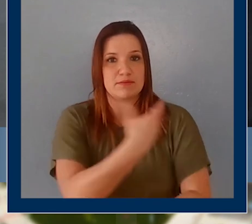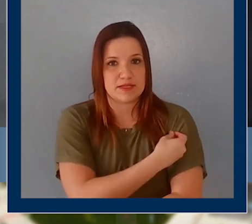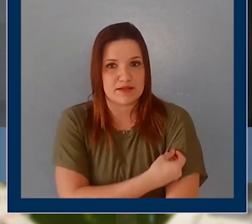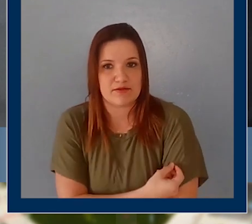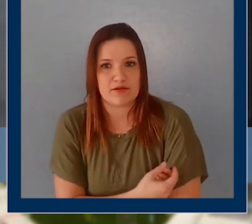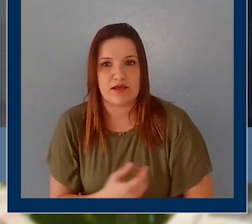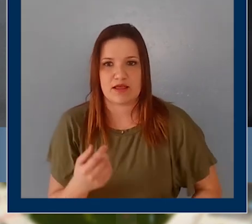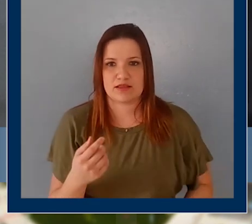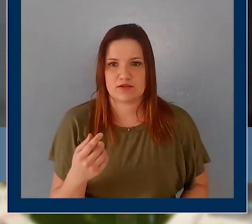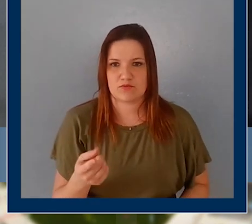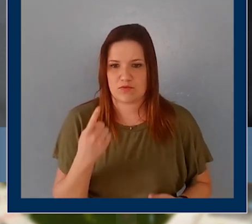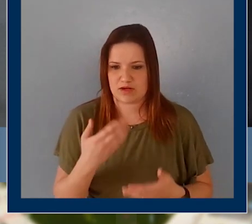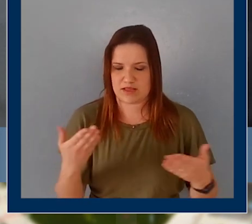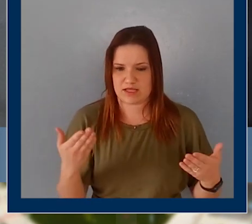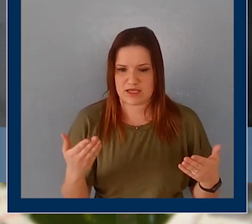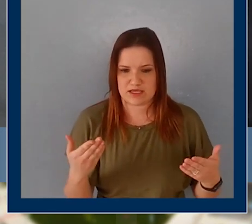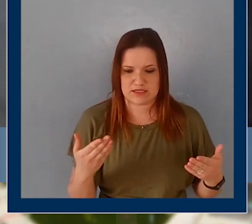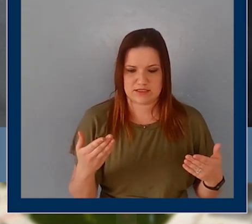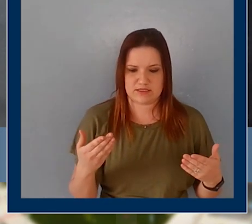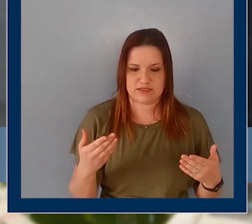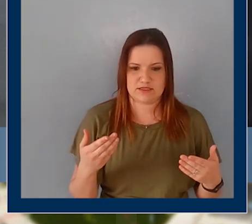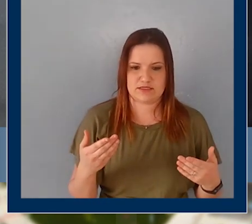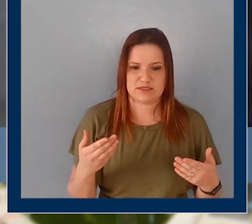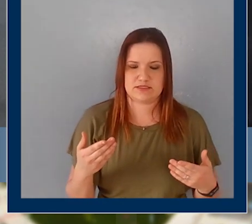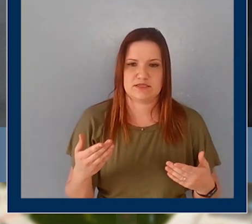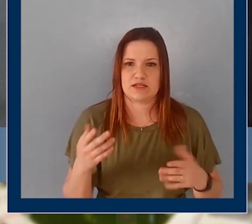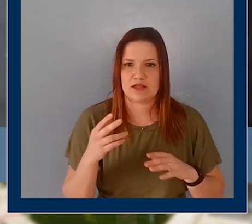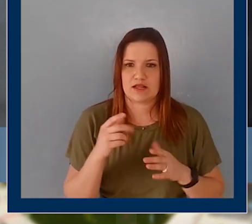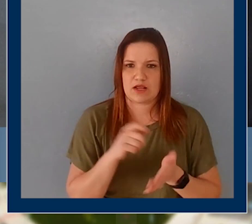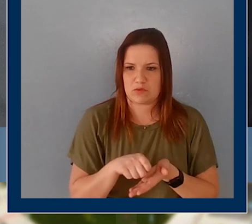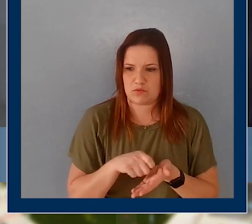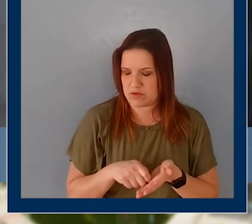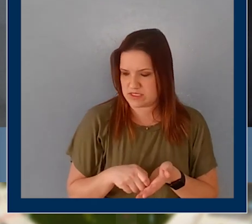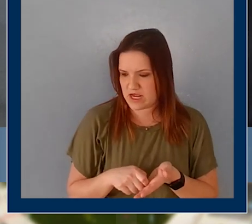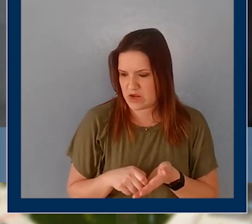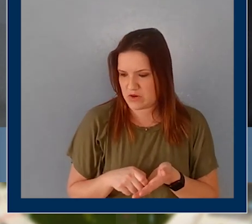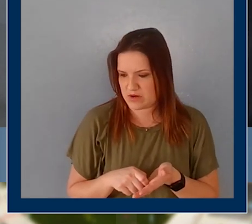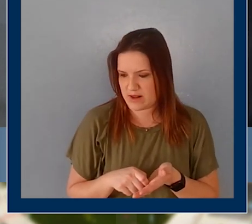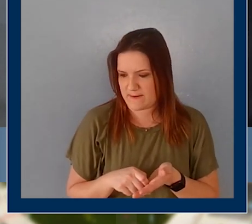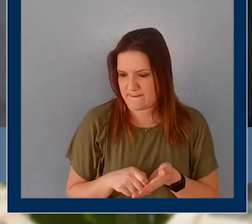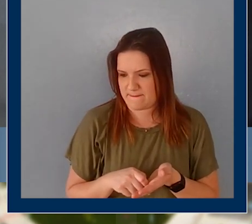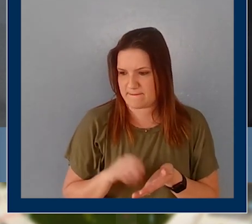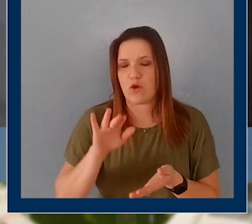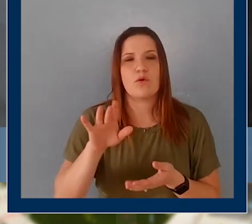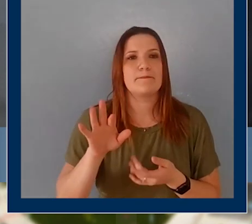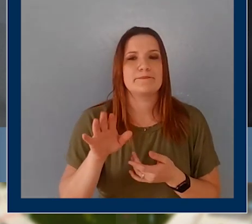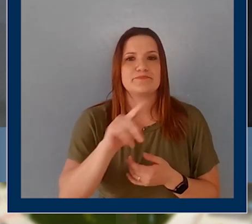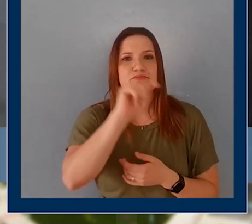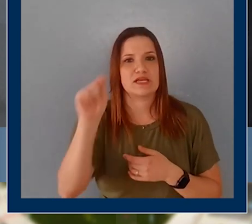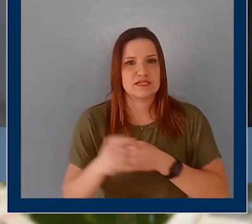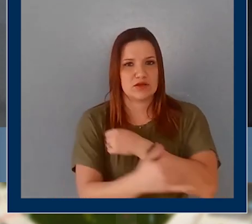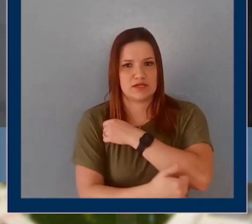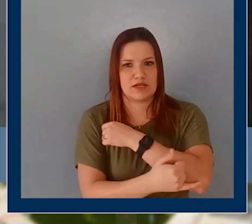what Moderna and Pfizer were doing in creating the vaccine, but it now has been shipped and delivered